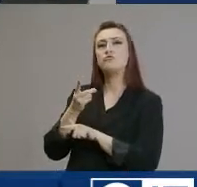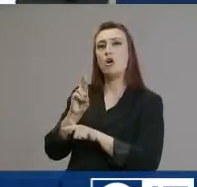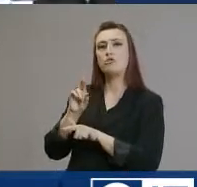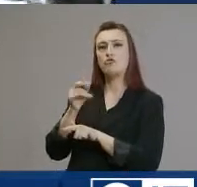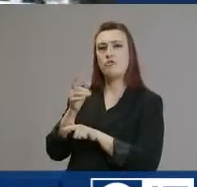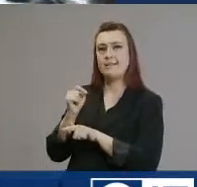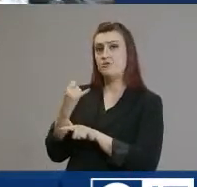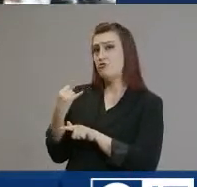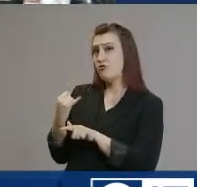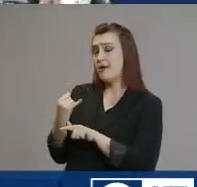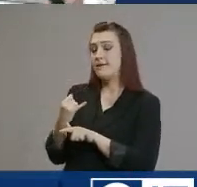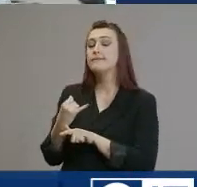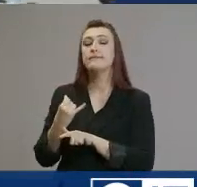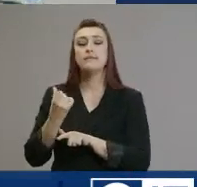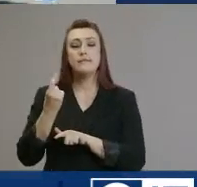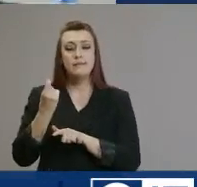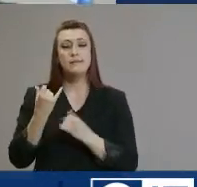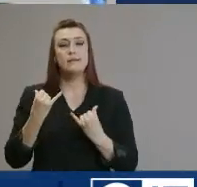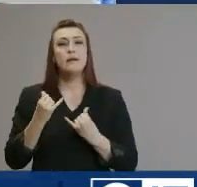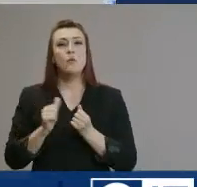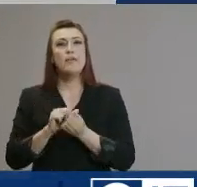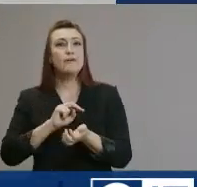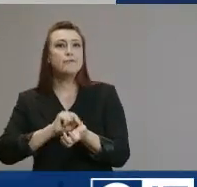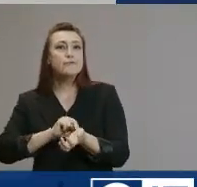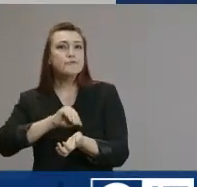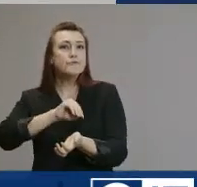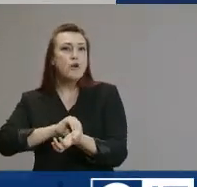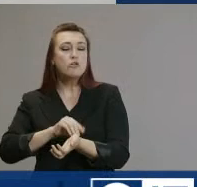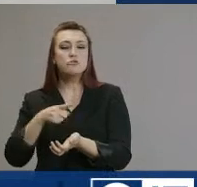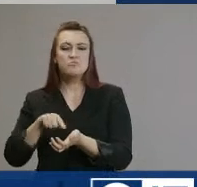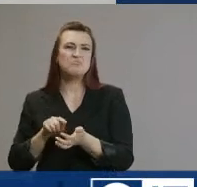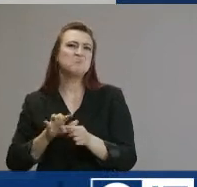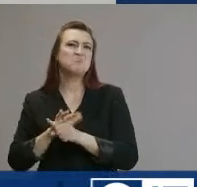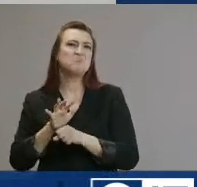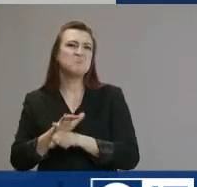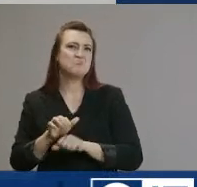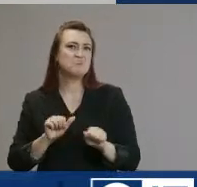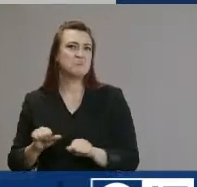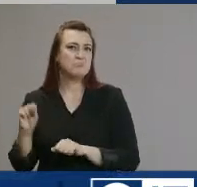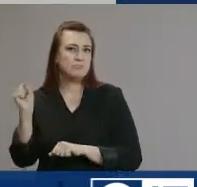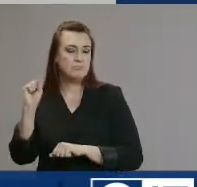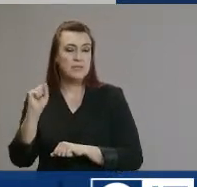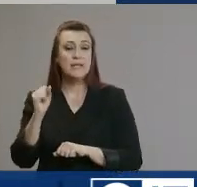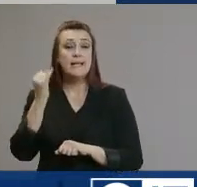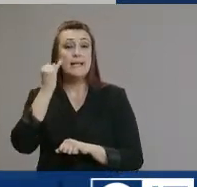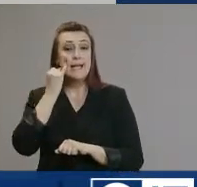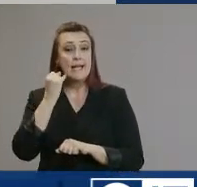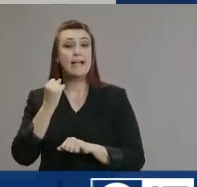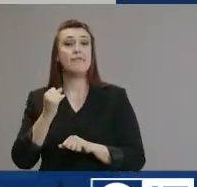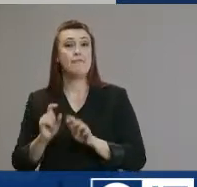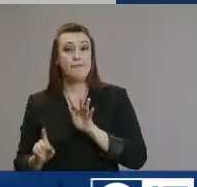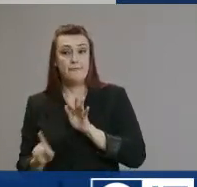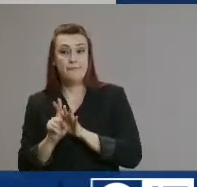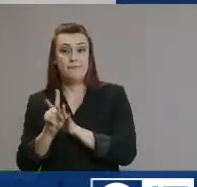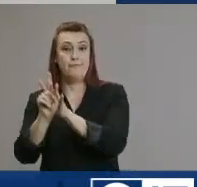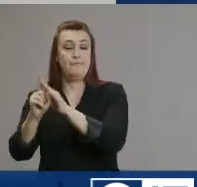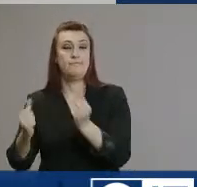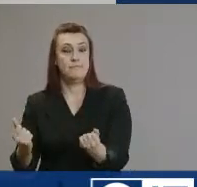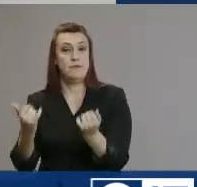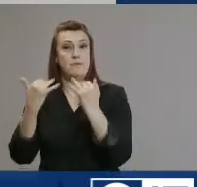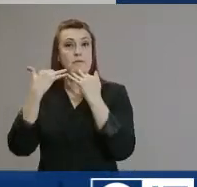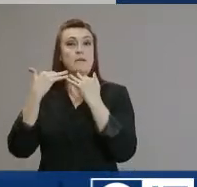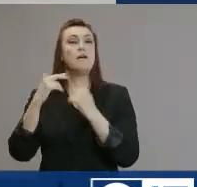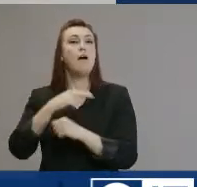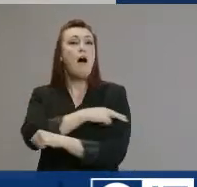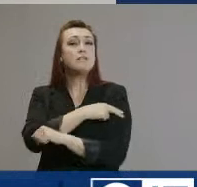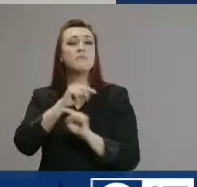our doctors and nurses, we do have capacity. Now, if the cases were to increase, hospitals have surge